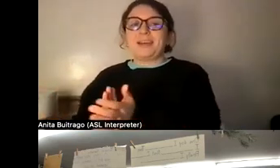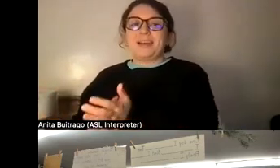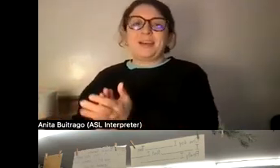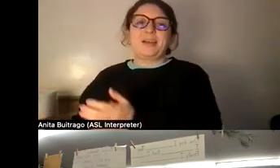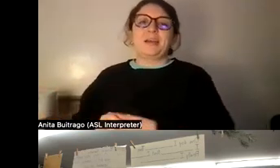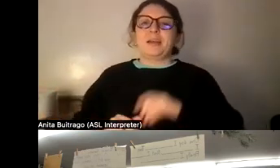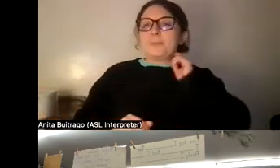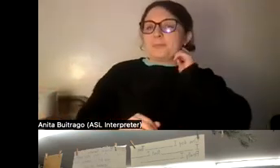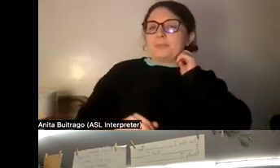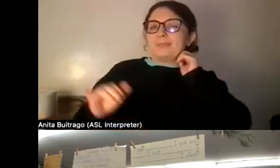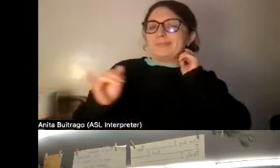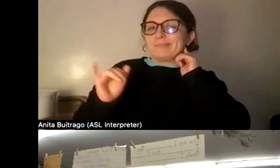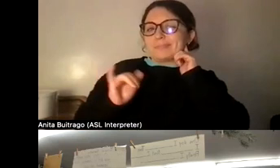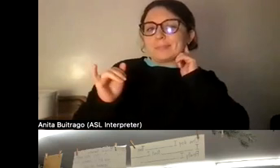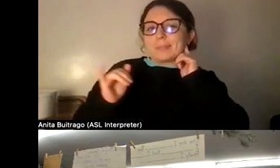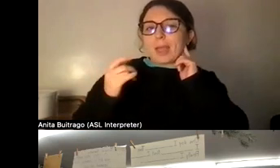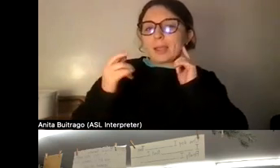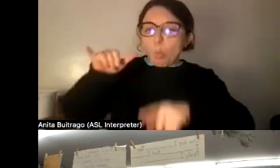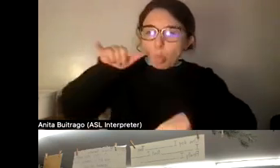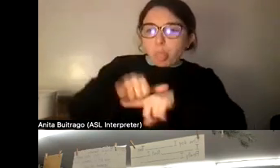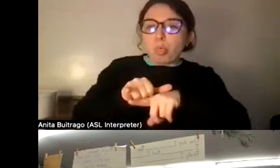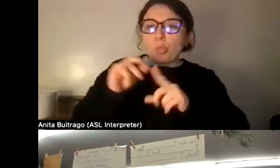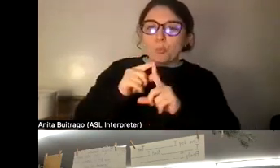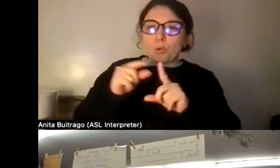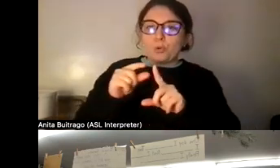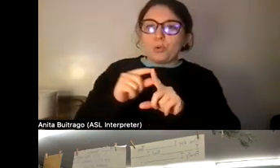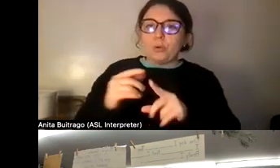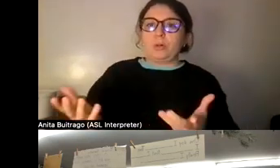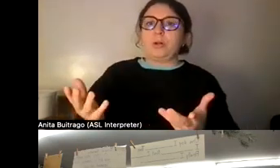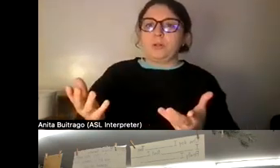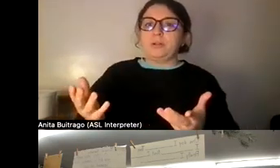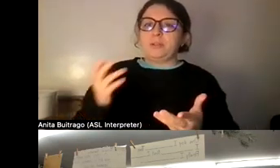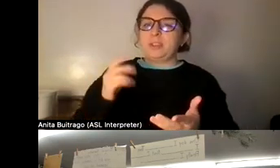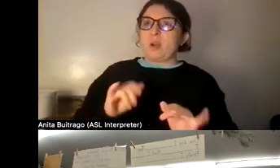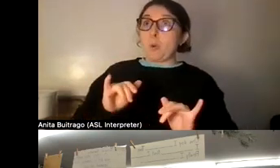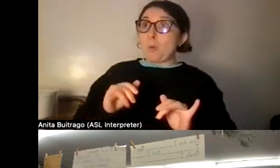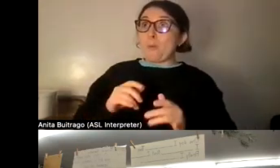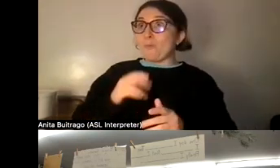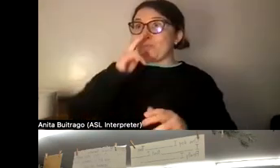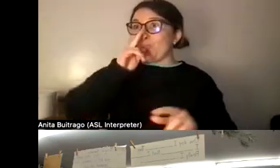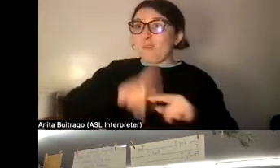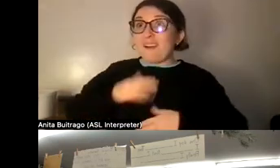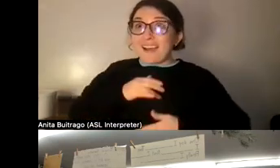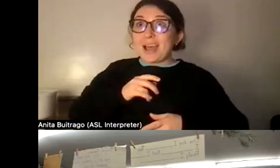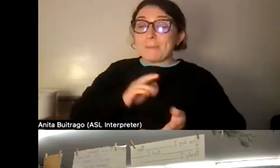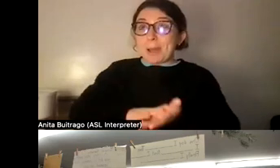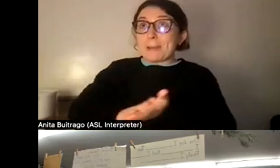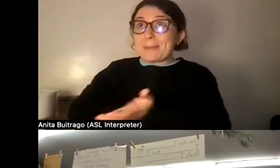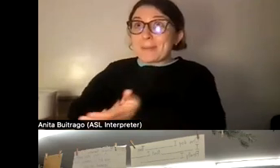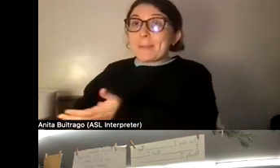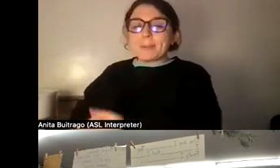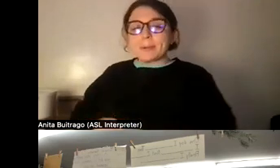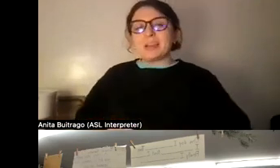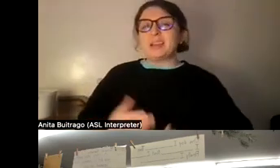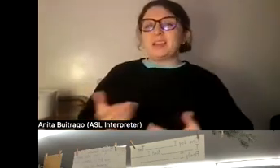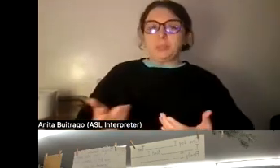supercalifragilisticexpialidocious, and they're always like, oh, but it's just, you can just have fun with it. Like any way that you can make this engagement with language fun is a